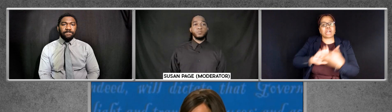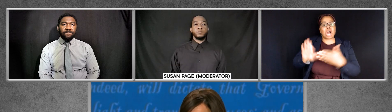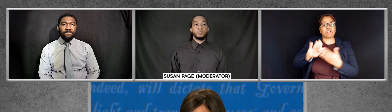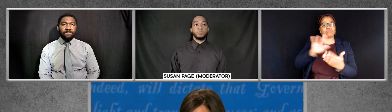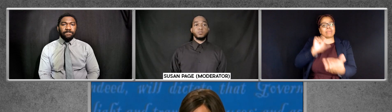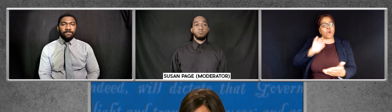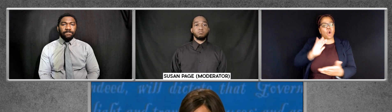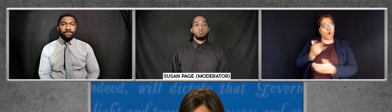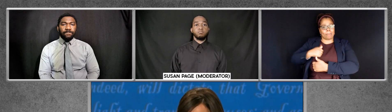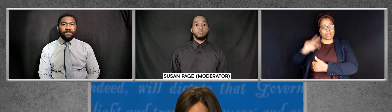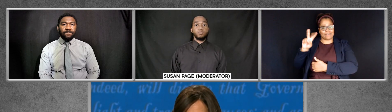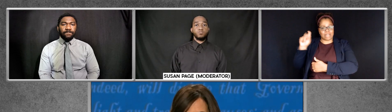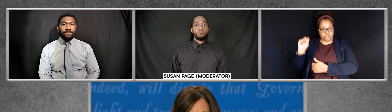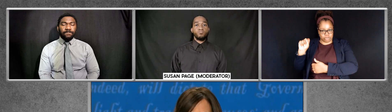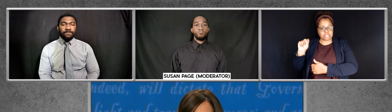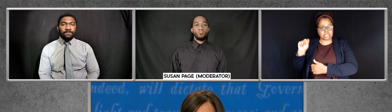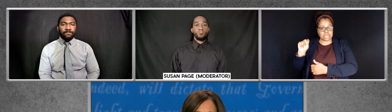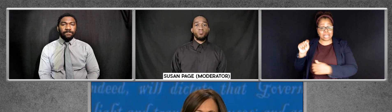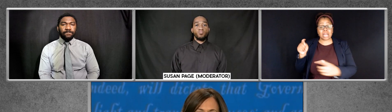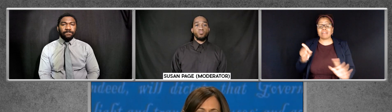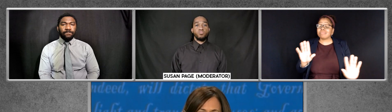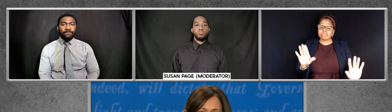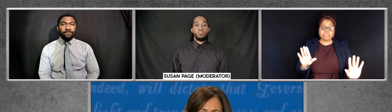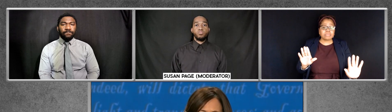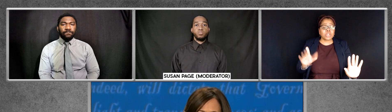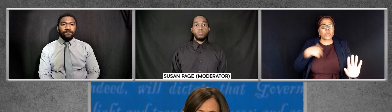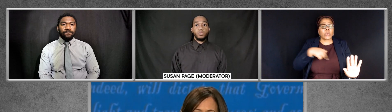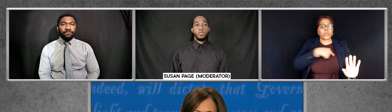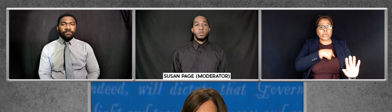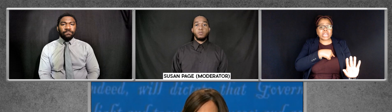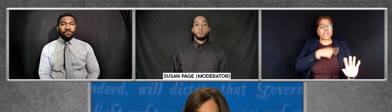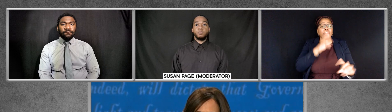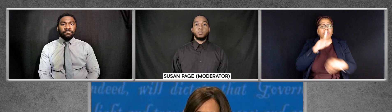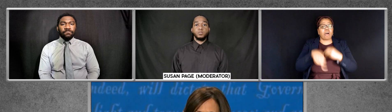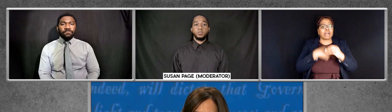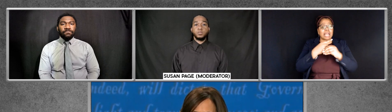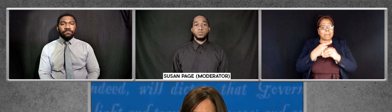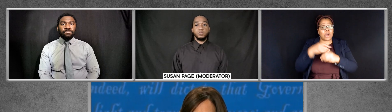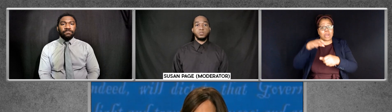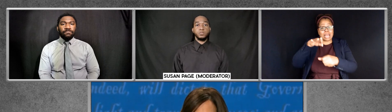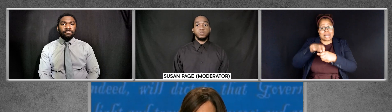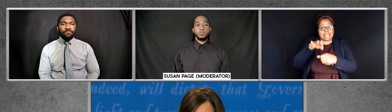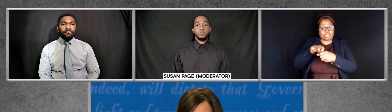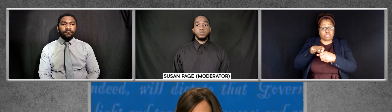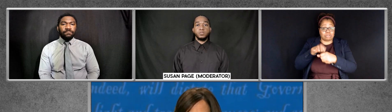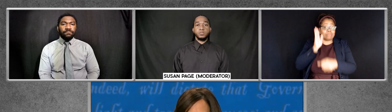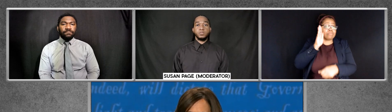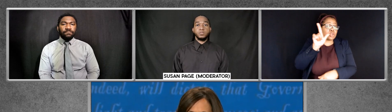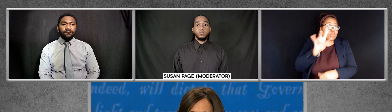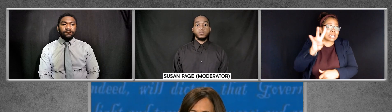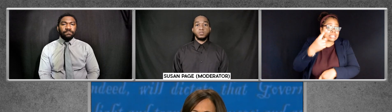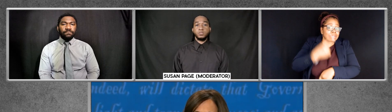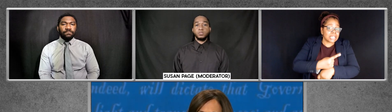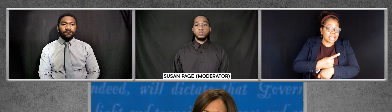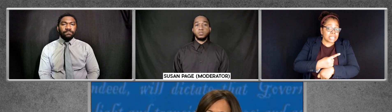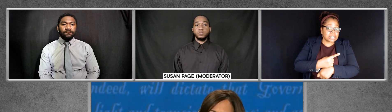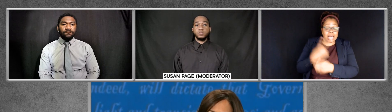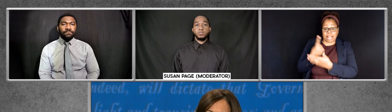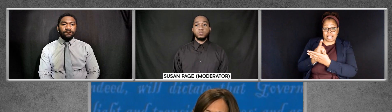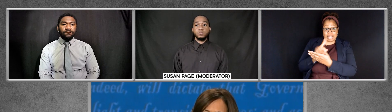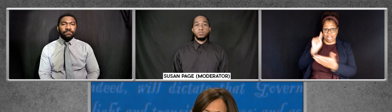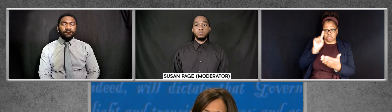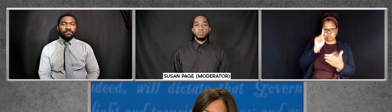the reality of this is that we are talking about an election in 27 days, where last week the President